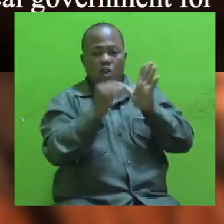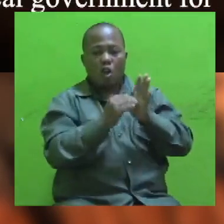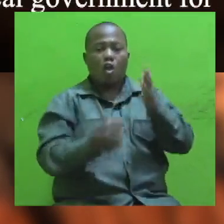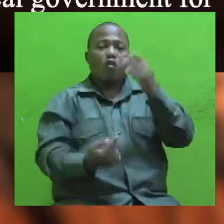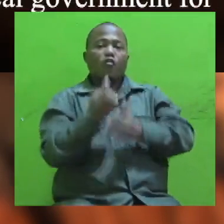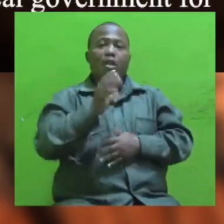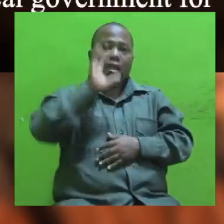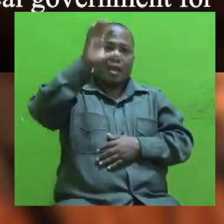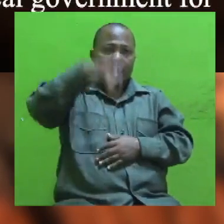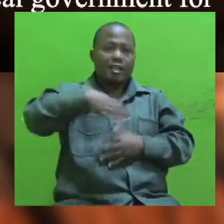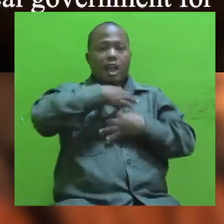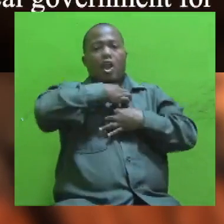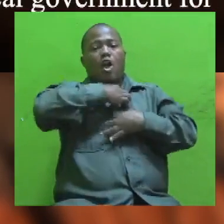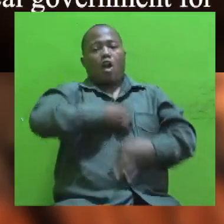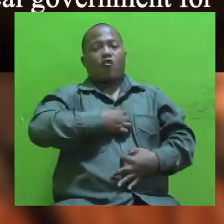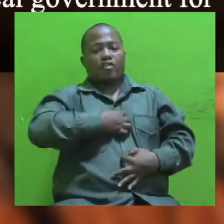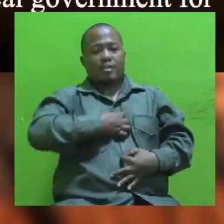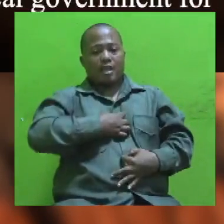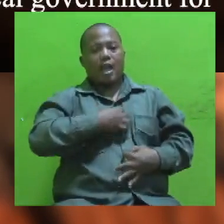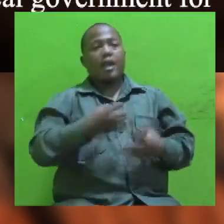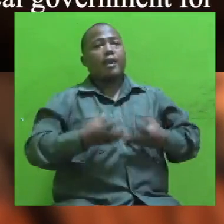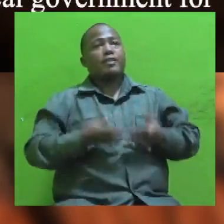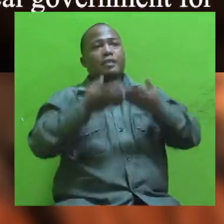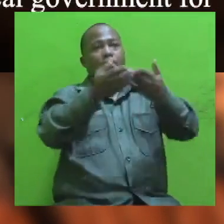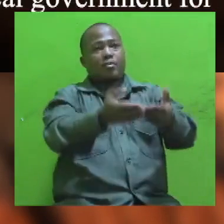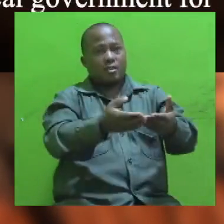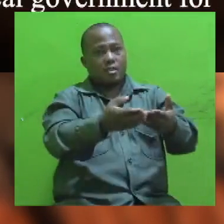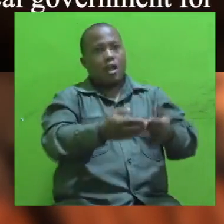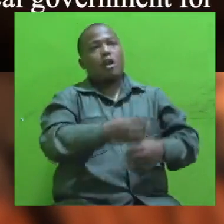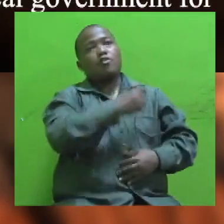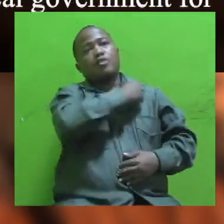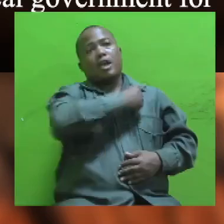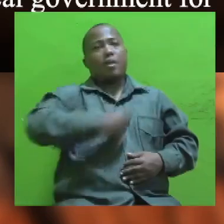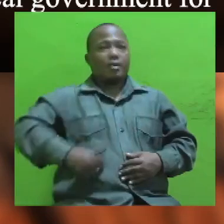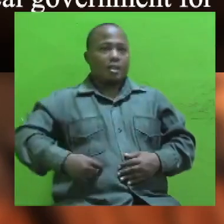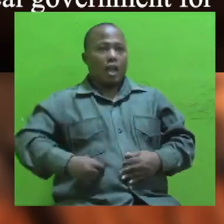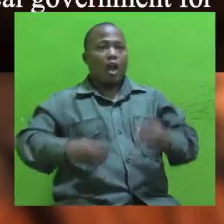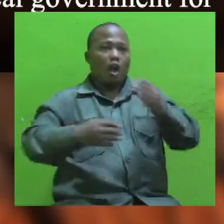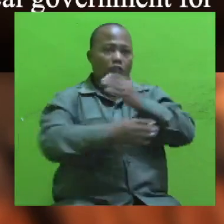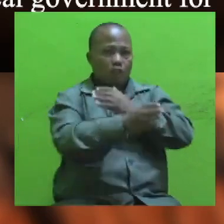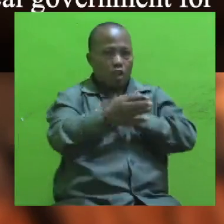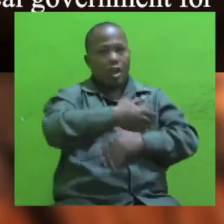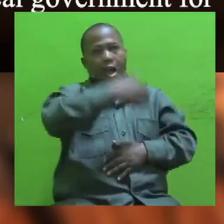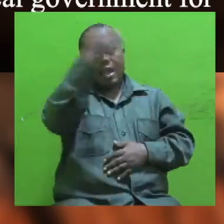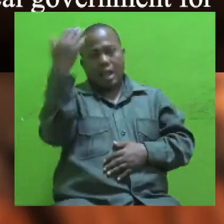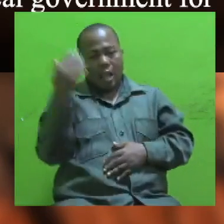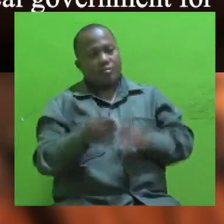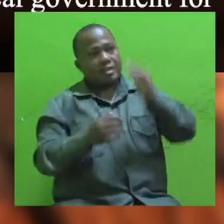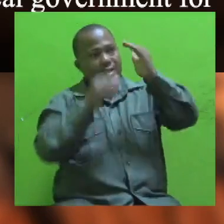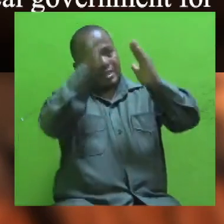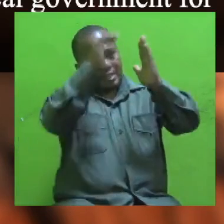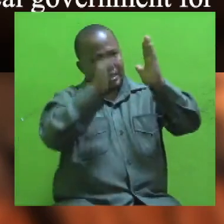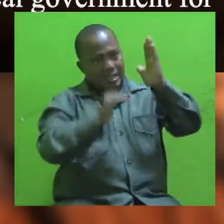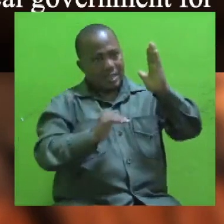comment and also resubmitted by the law to the Minister for Local Government for approval. Those are very important things